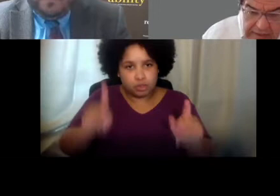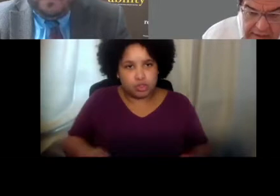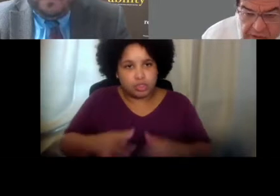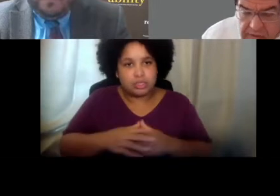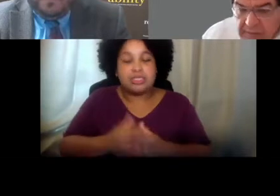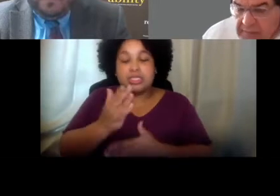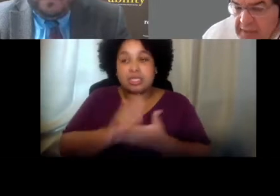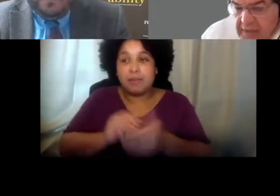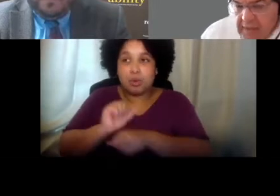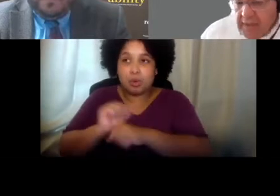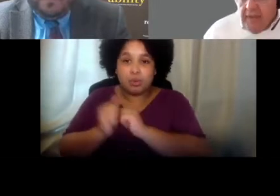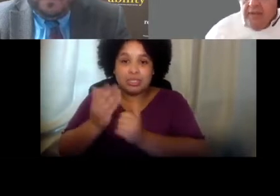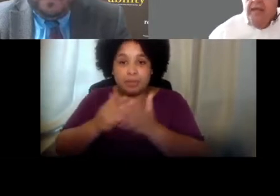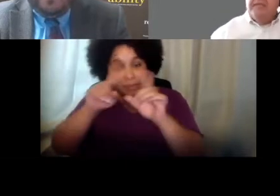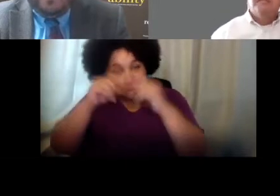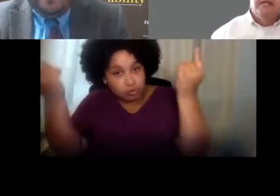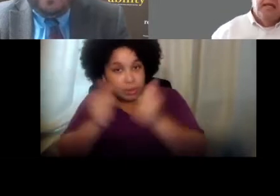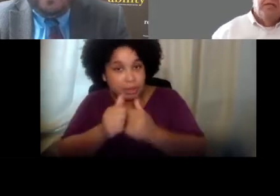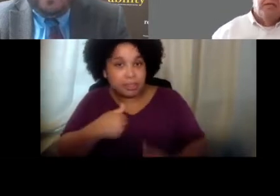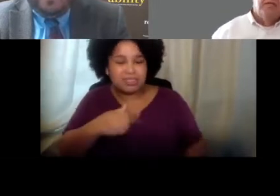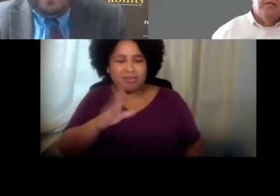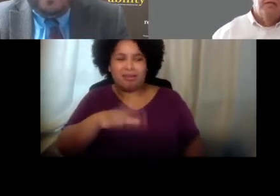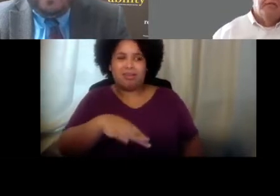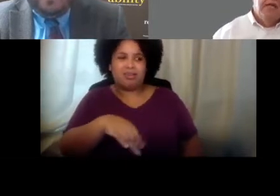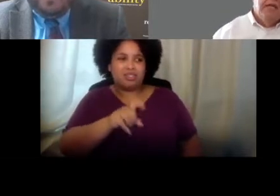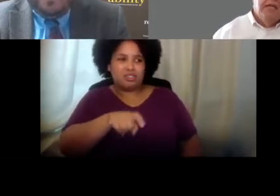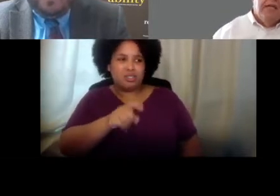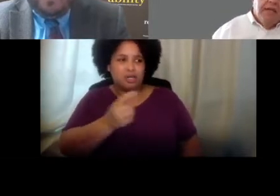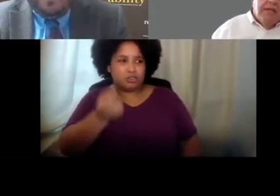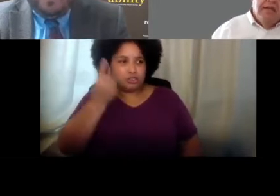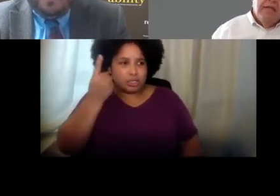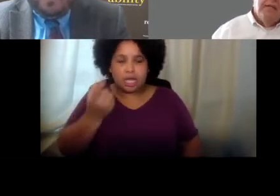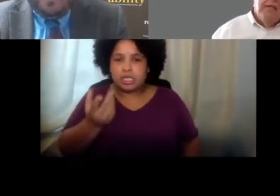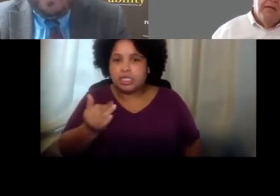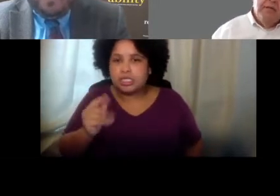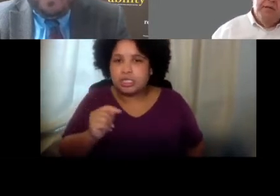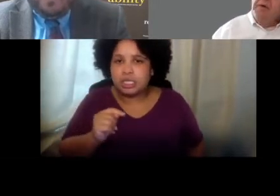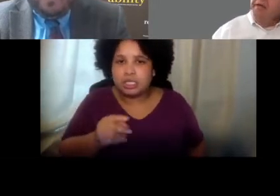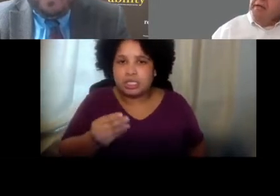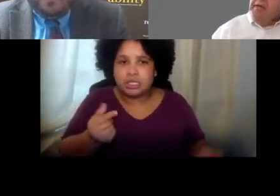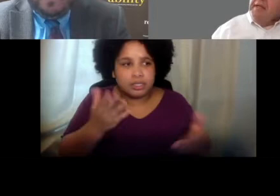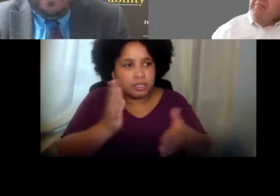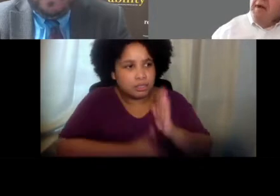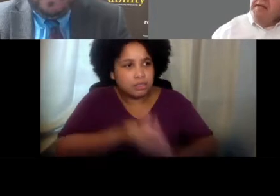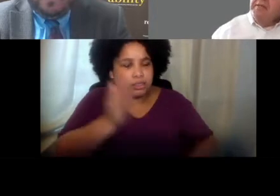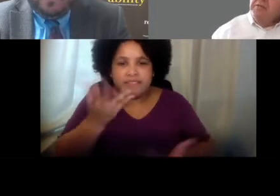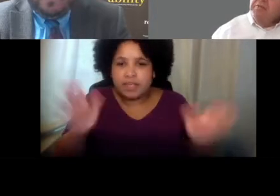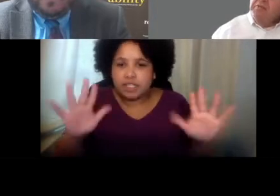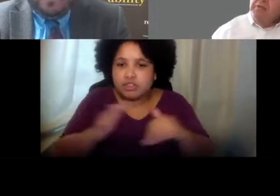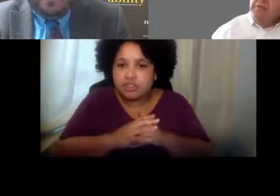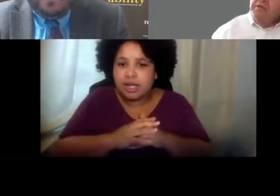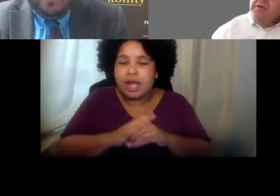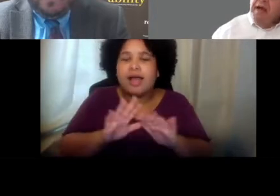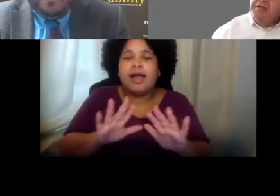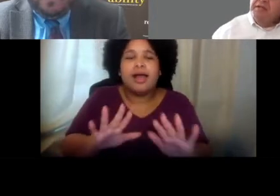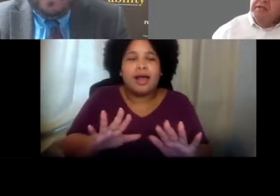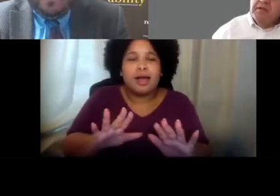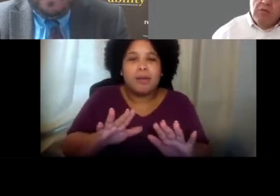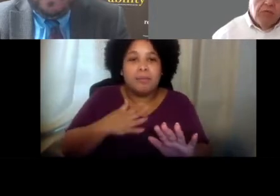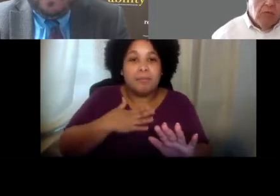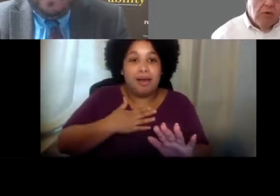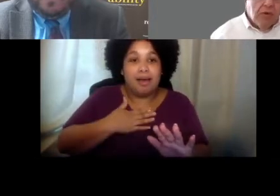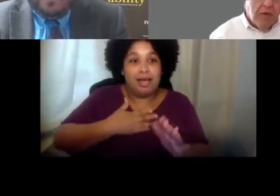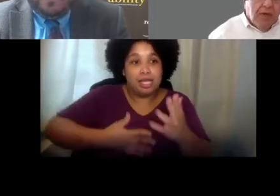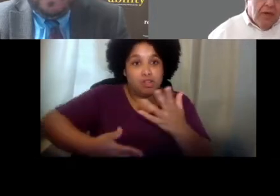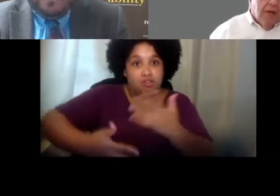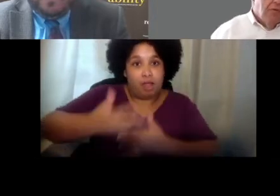space disagree with me. They say they should just understand it, get it done with. But in my interactions in the